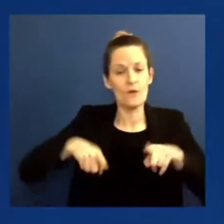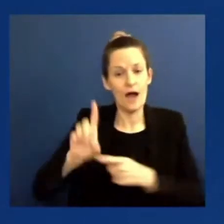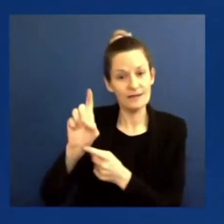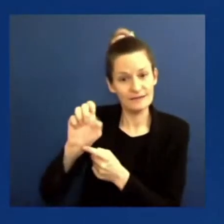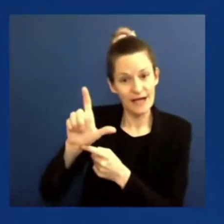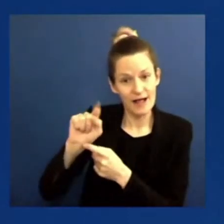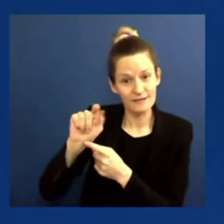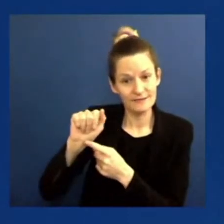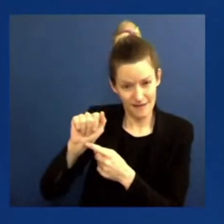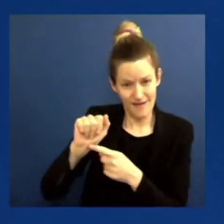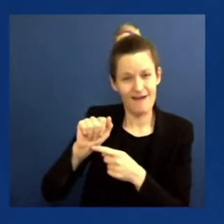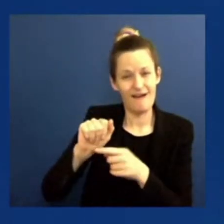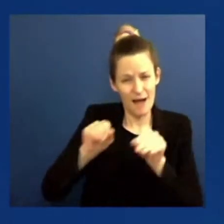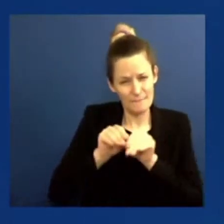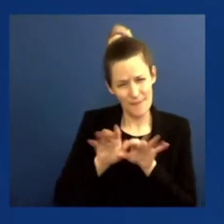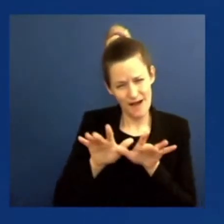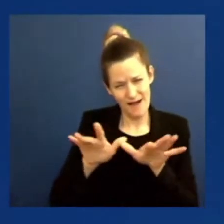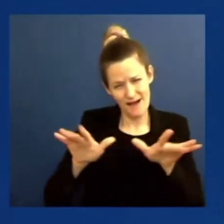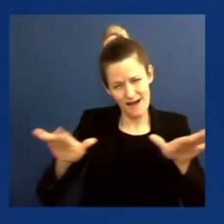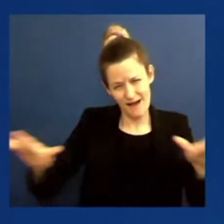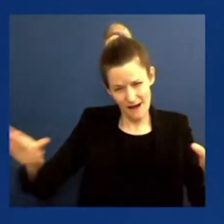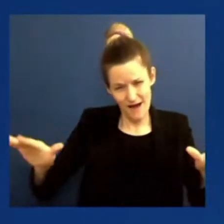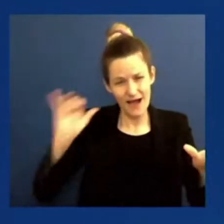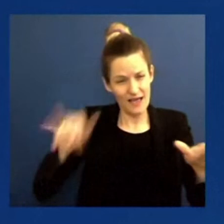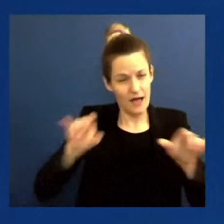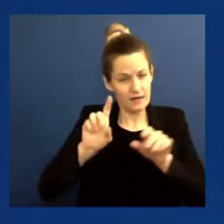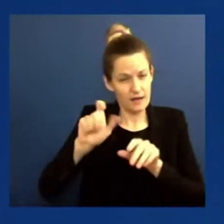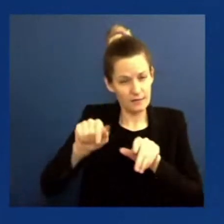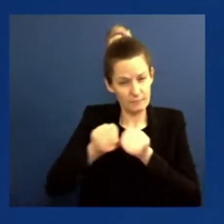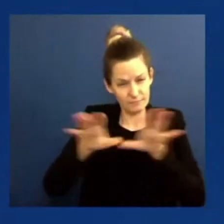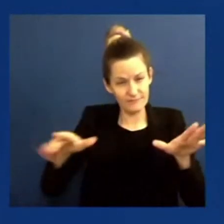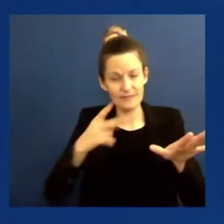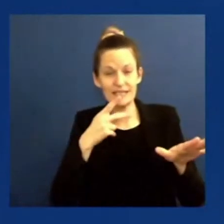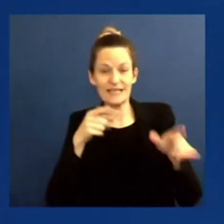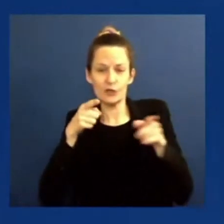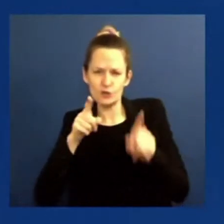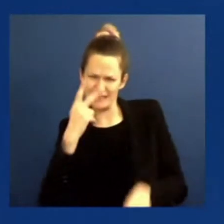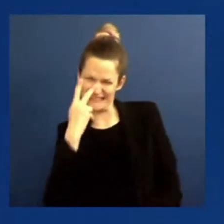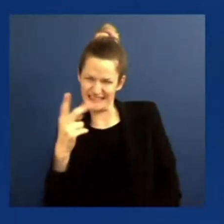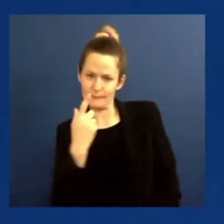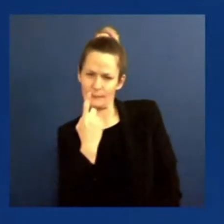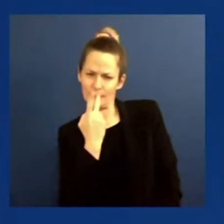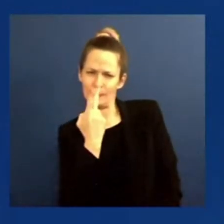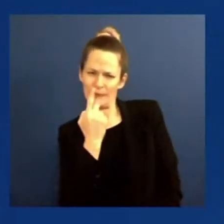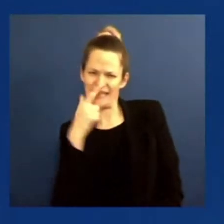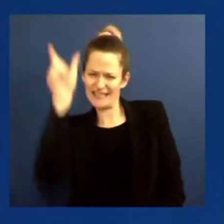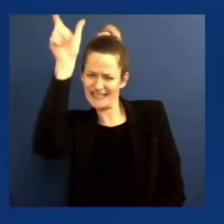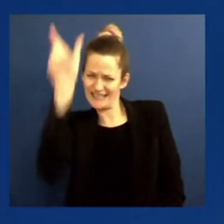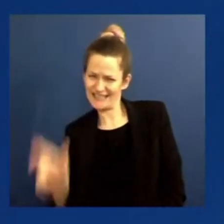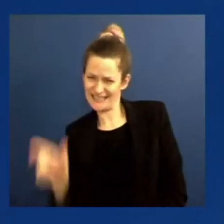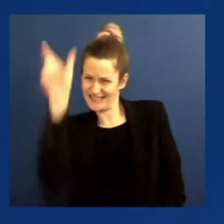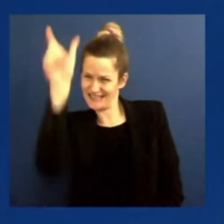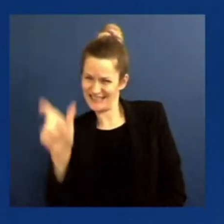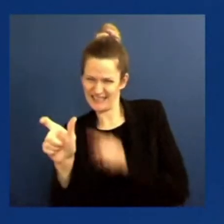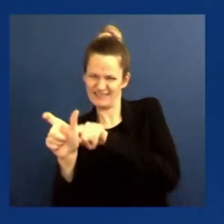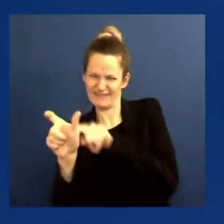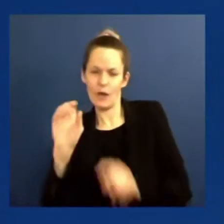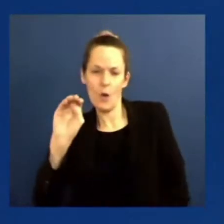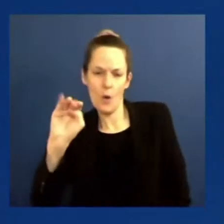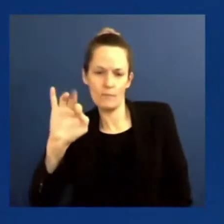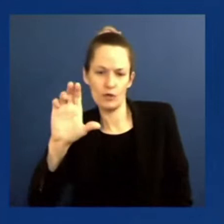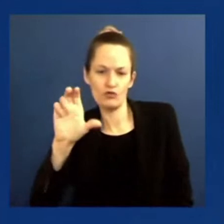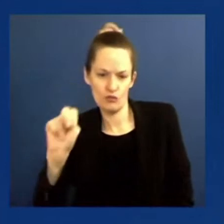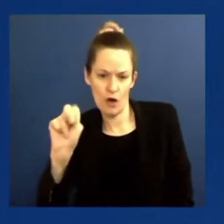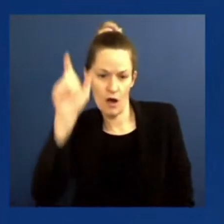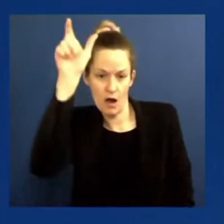is dominant. As you can see, case rates are highest among those who are unvaccinated, represented by the black line on